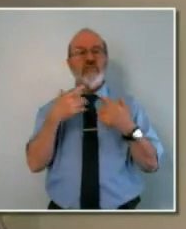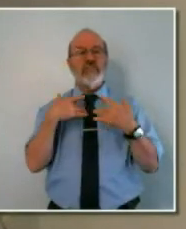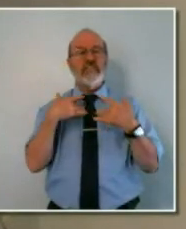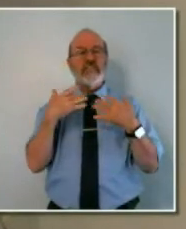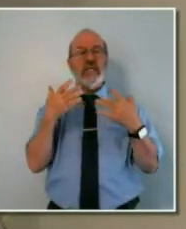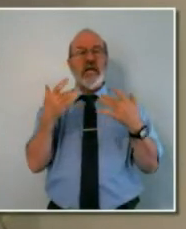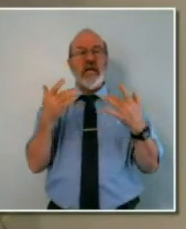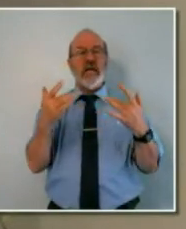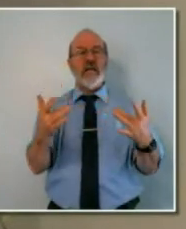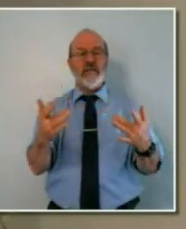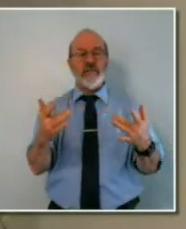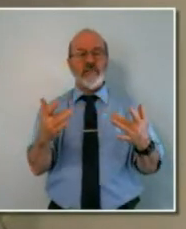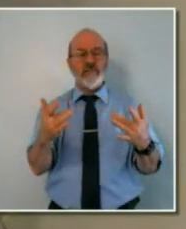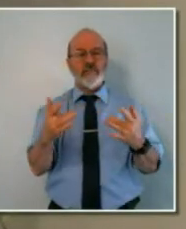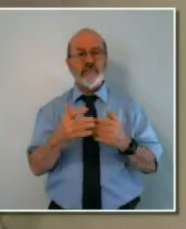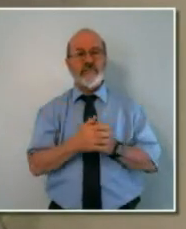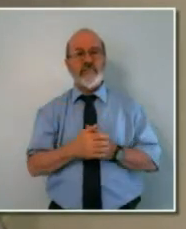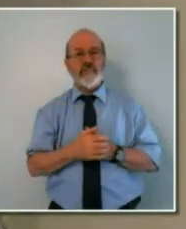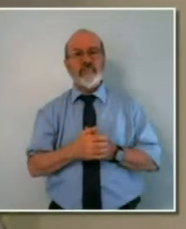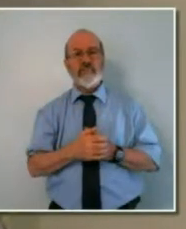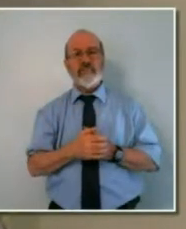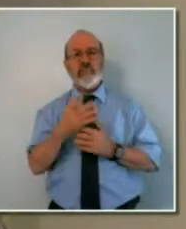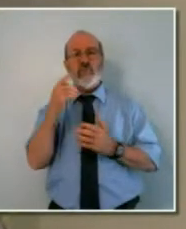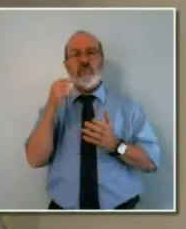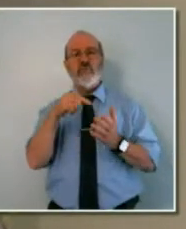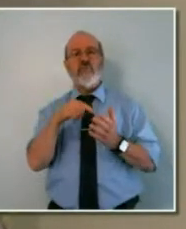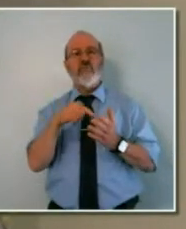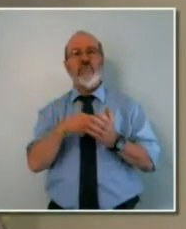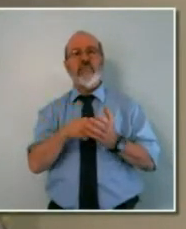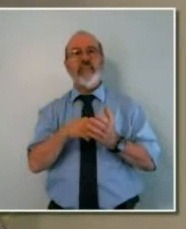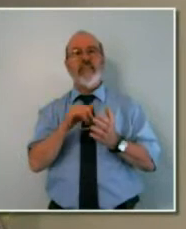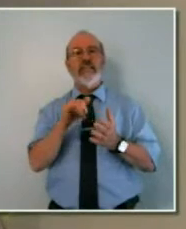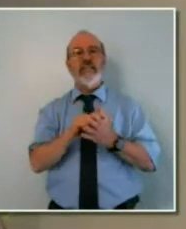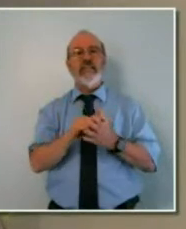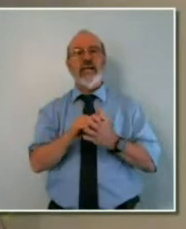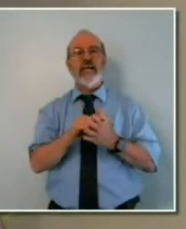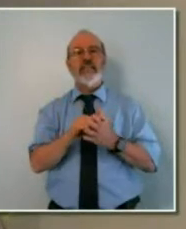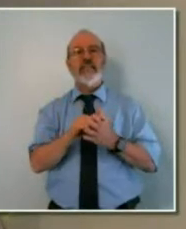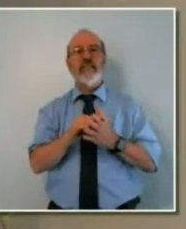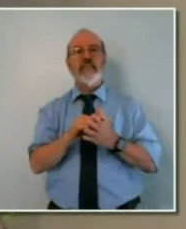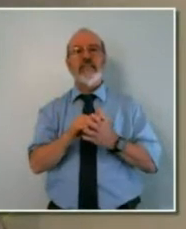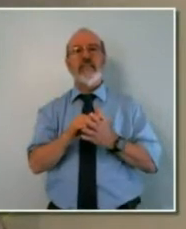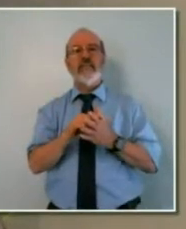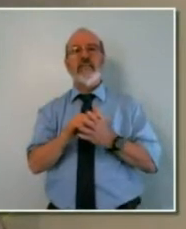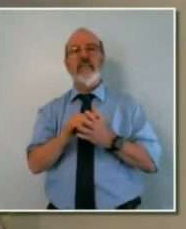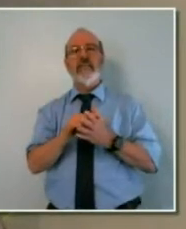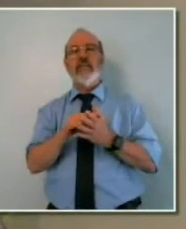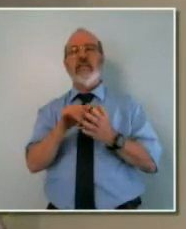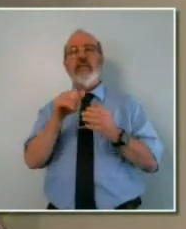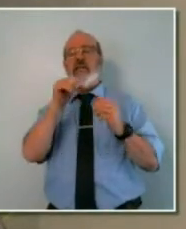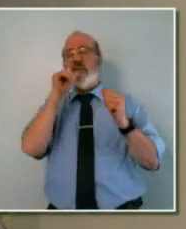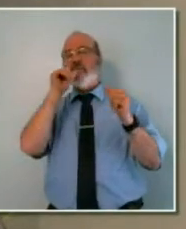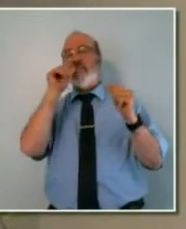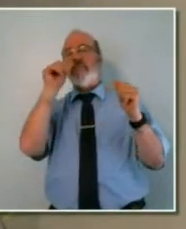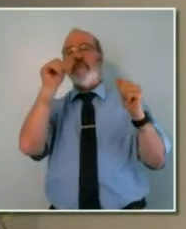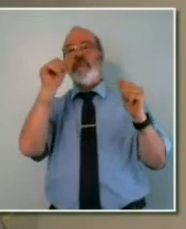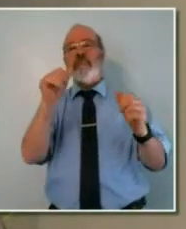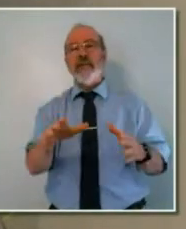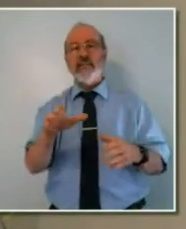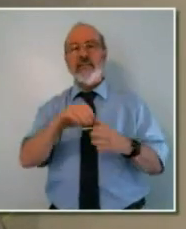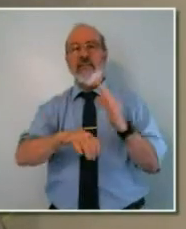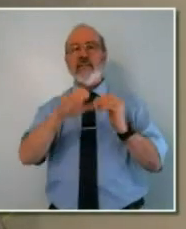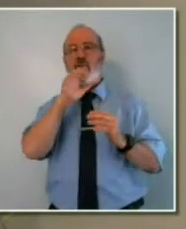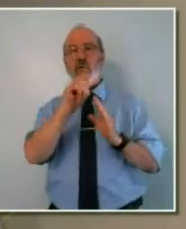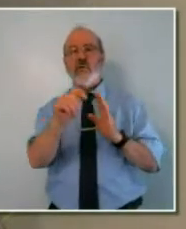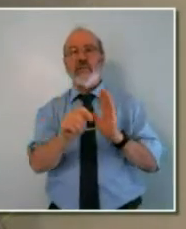shine. I want you to know that that is the prescribed blessing in the Old Testament.